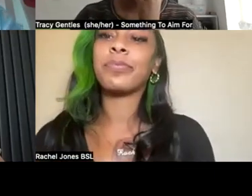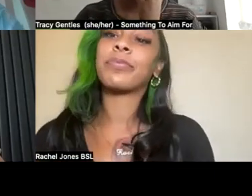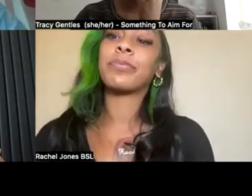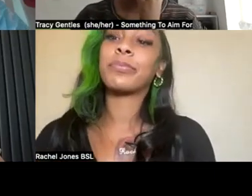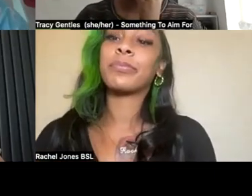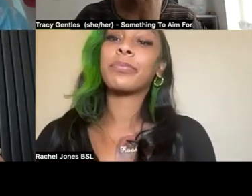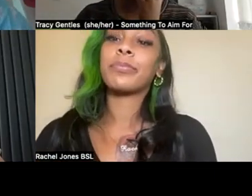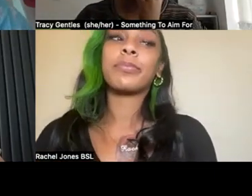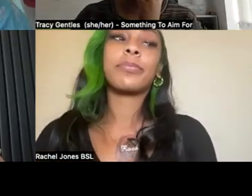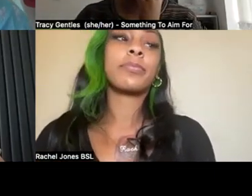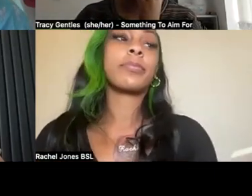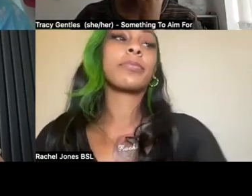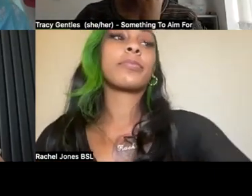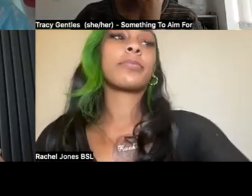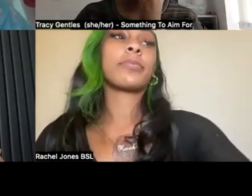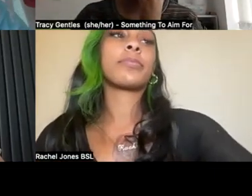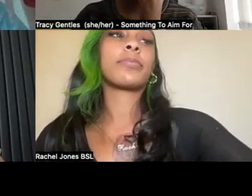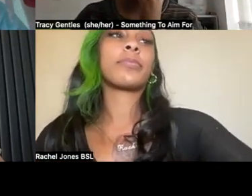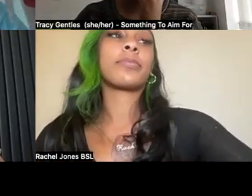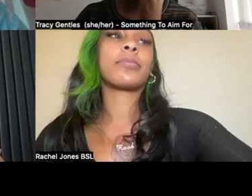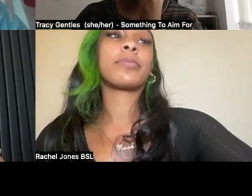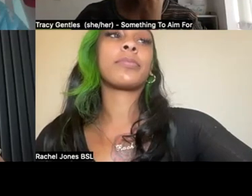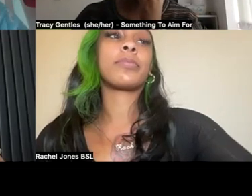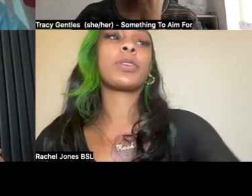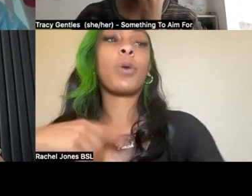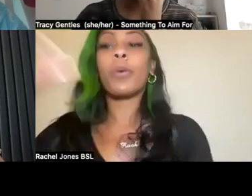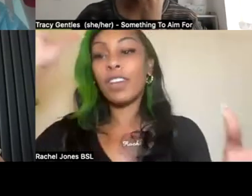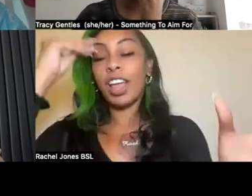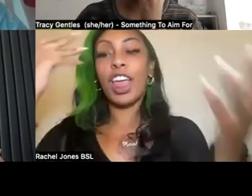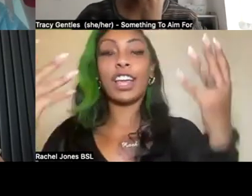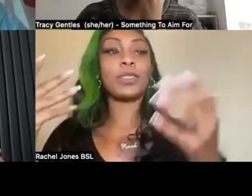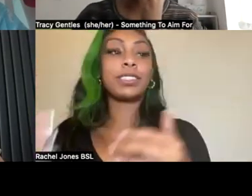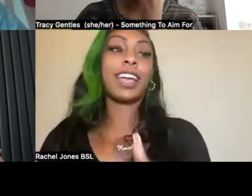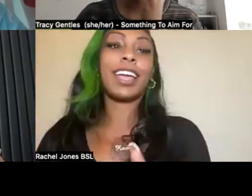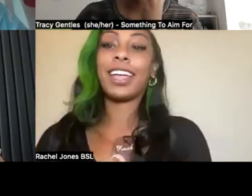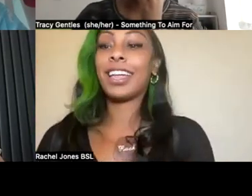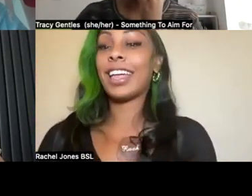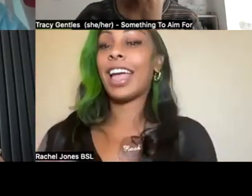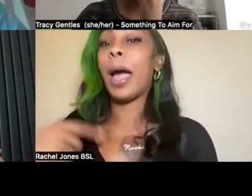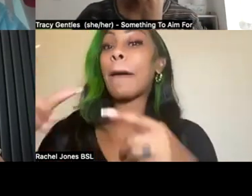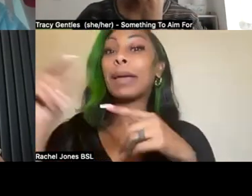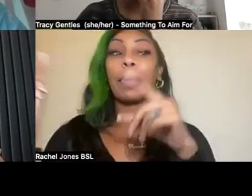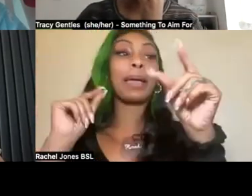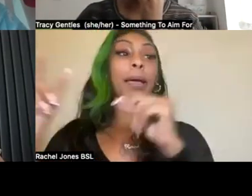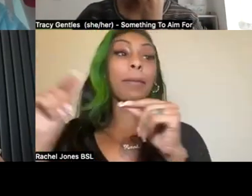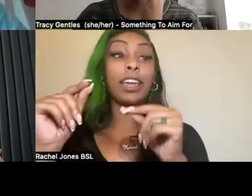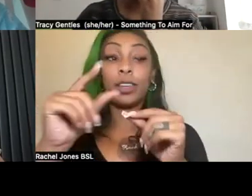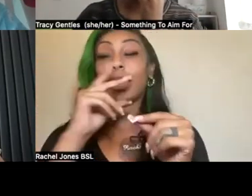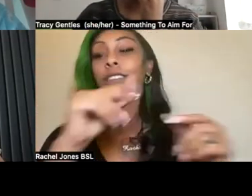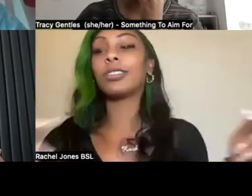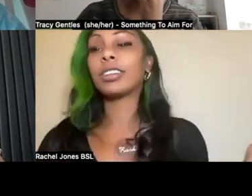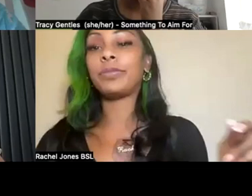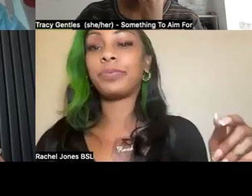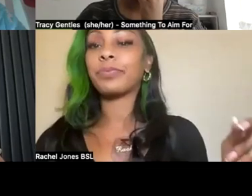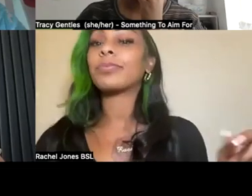So what have we learned? Well, many, many things. But one thing I've picked up on is a real sense of